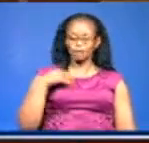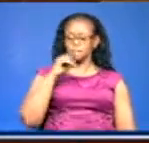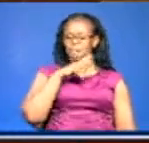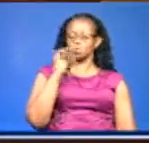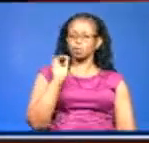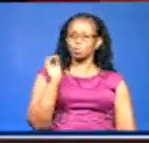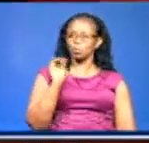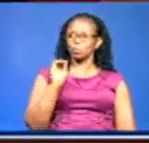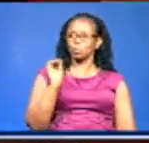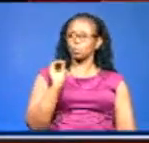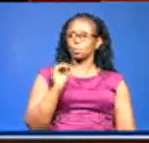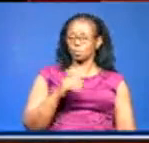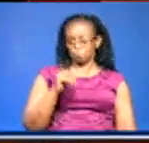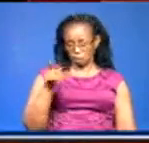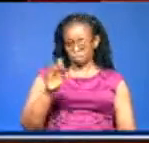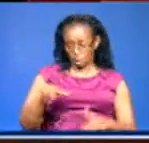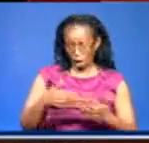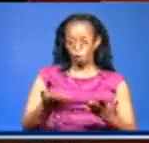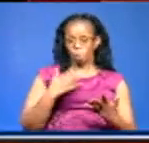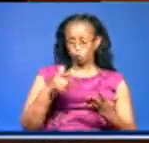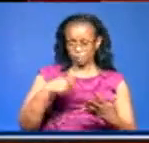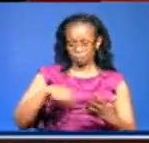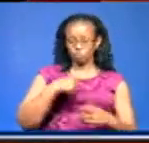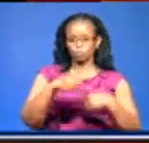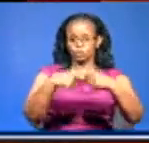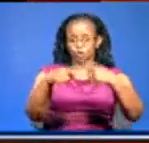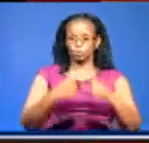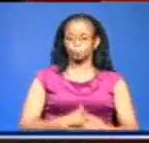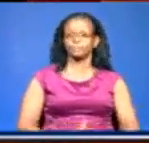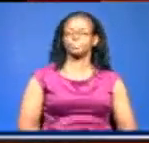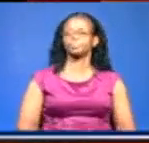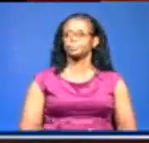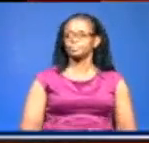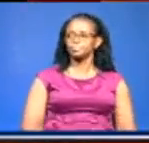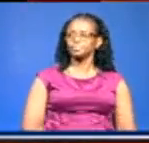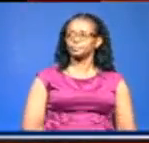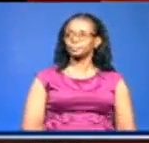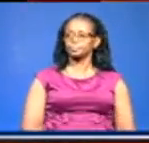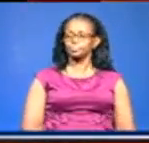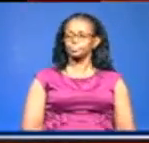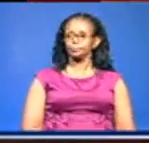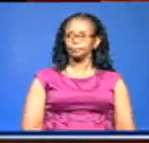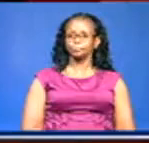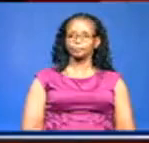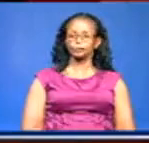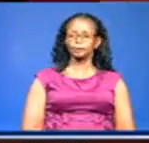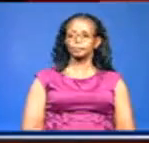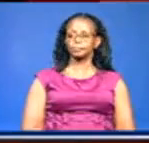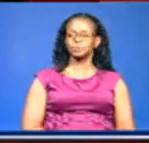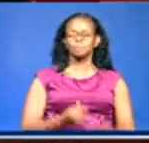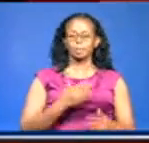Yeah, that is the way I want us to move. Mr. Speaker, I want to encourage the House that we don't have to fight on every